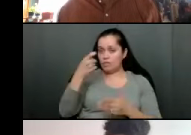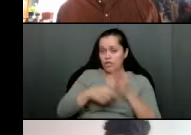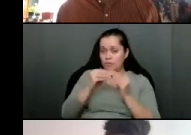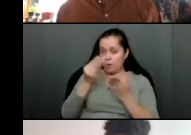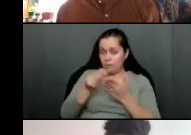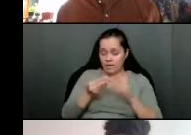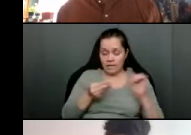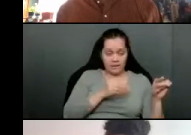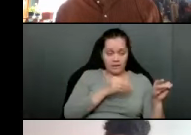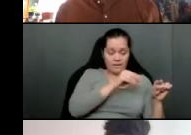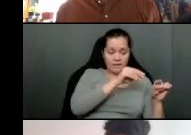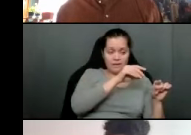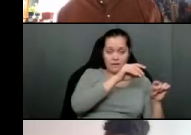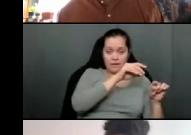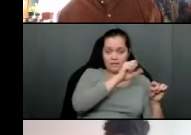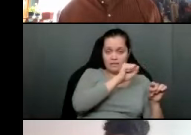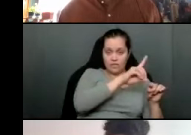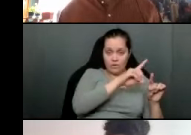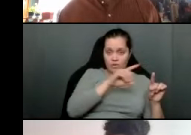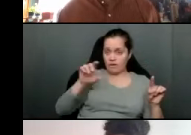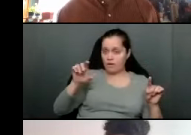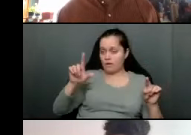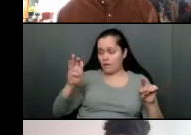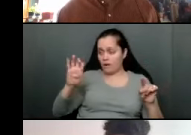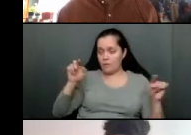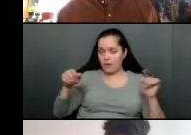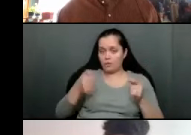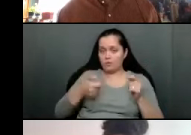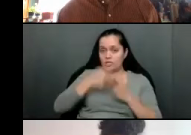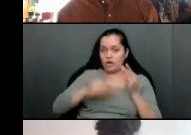the Sioux Falls house or the Lombard house?